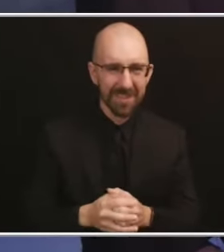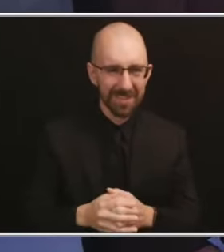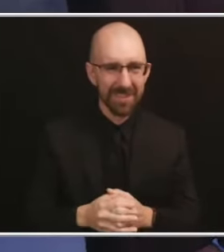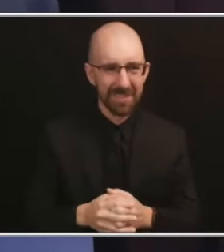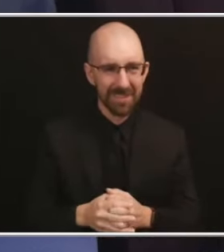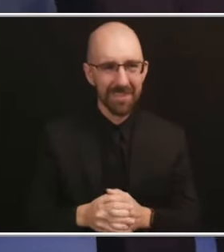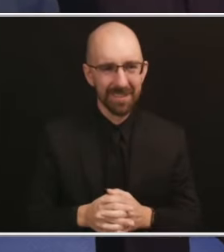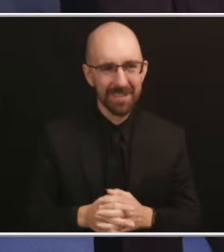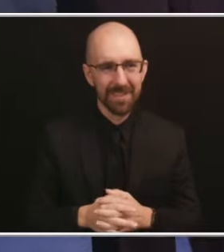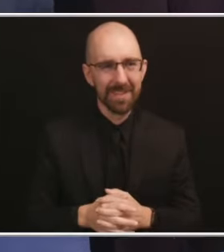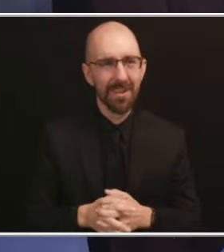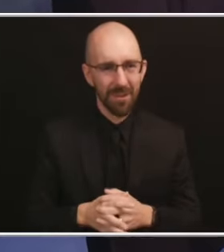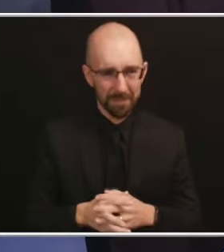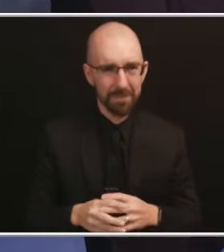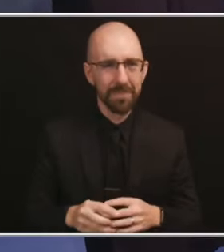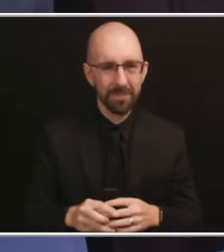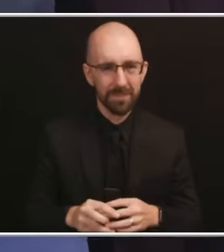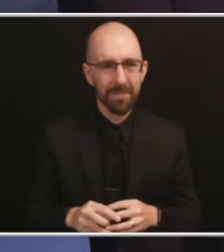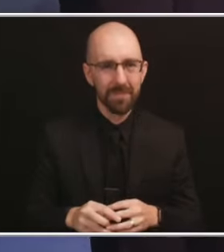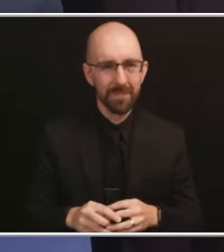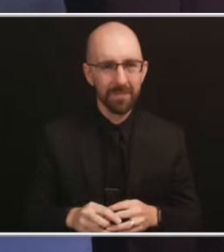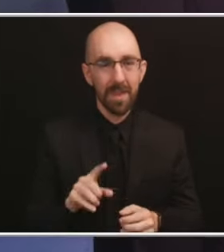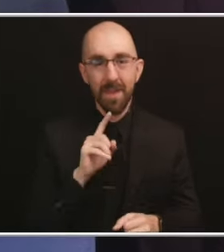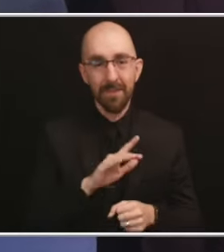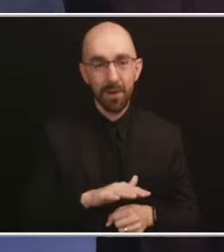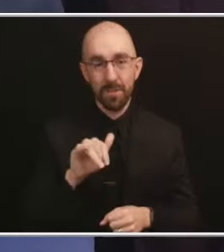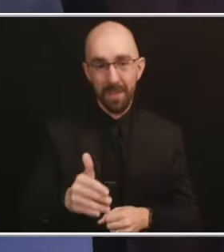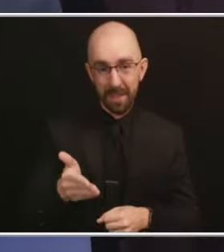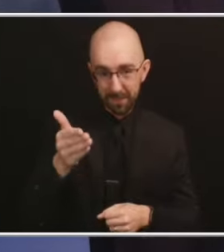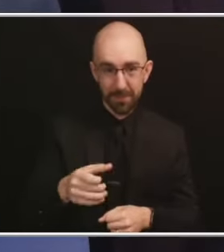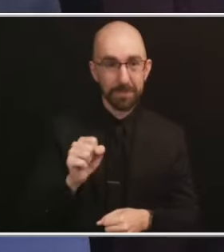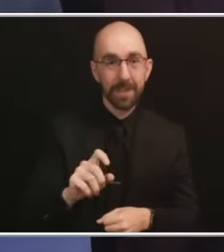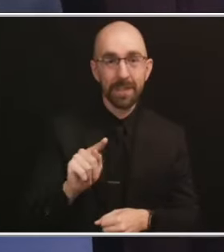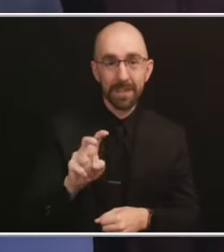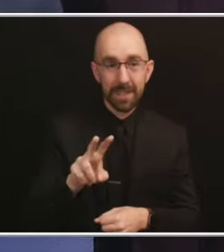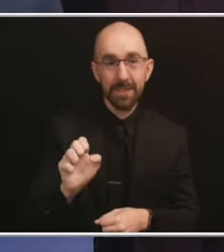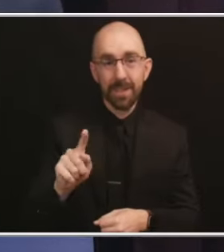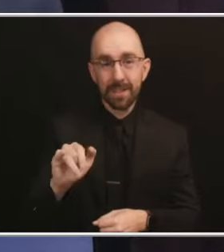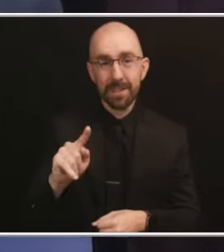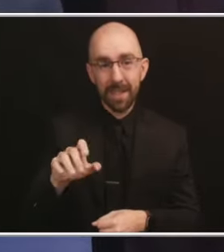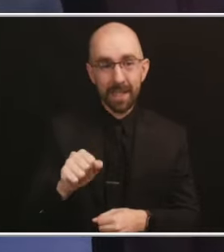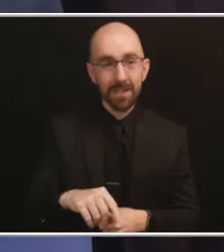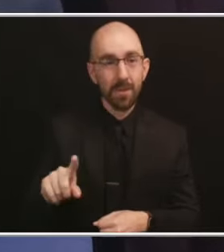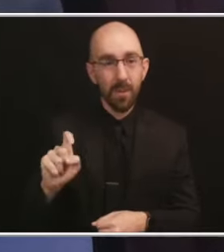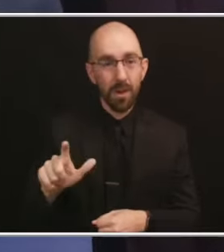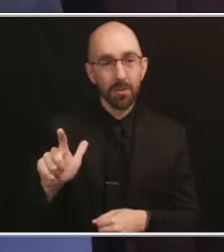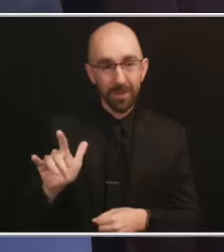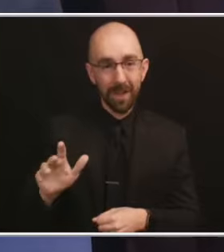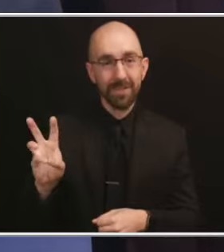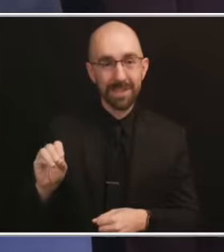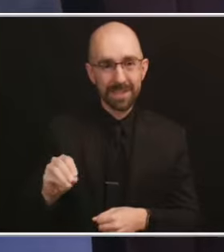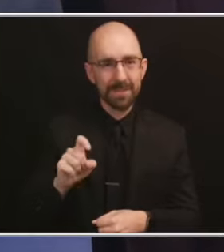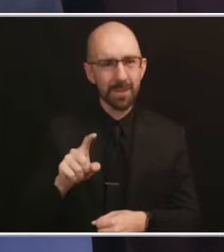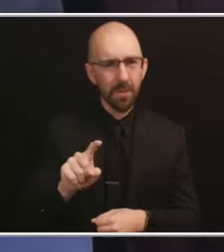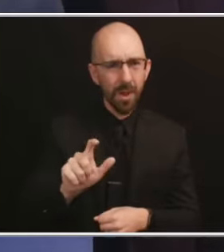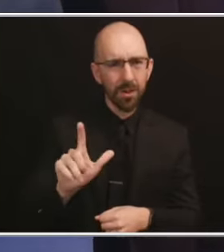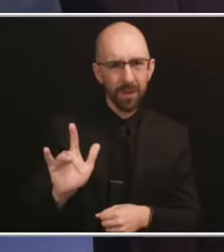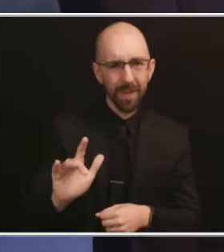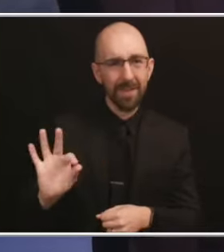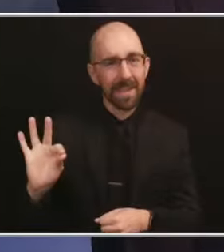All right, I'll All just right. have you confirm that's Yes. yourself. That is me, Steve Stites, 125.60. I'm still there. Actually, it was supposed to be 125.90. I don't know what